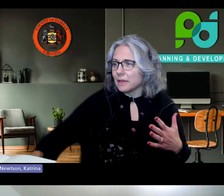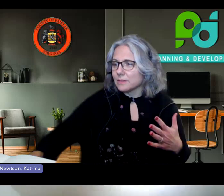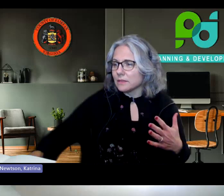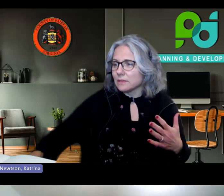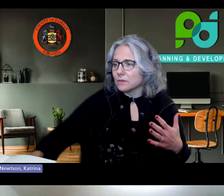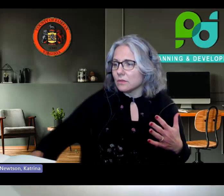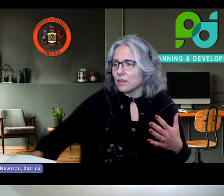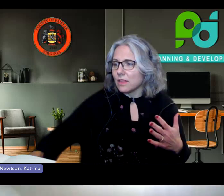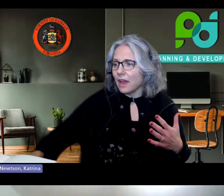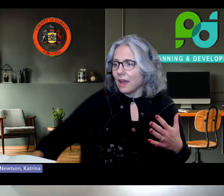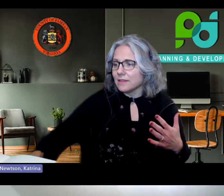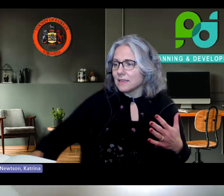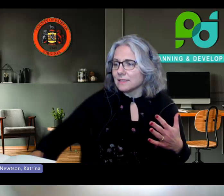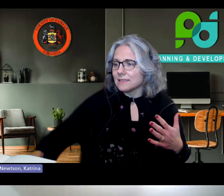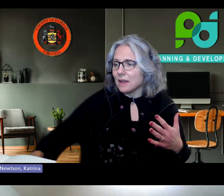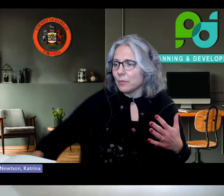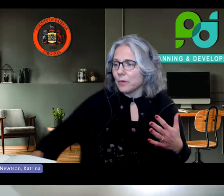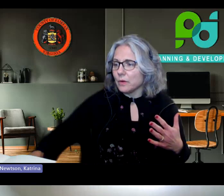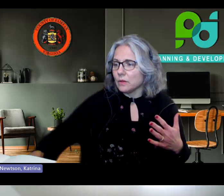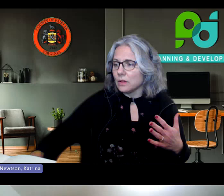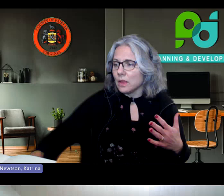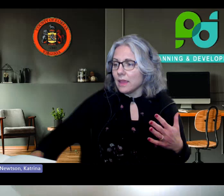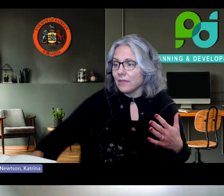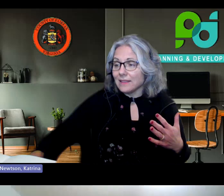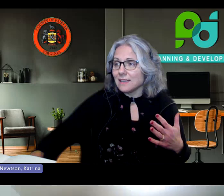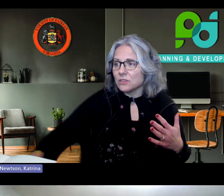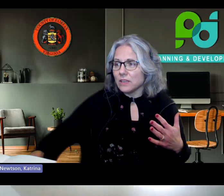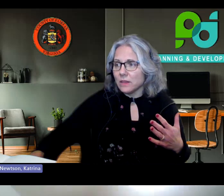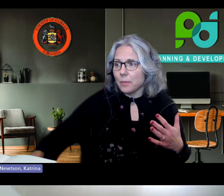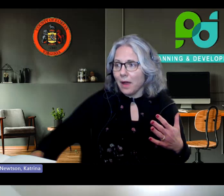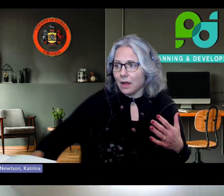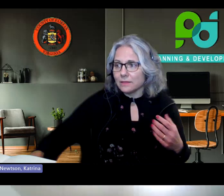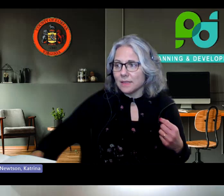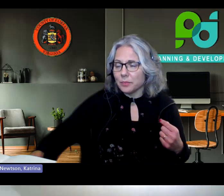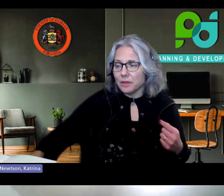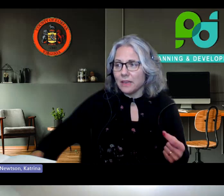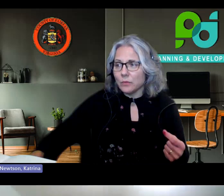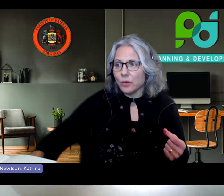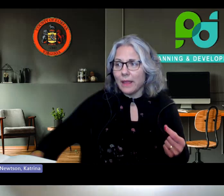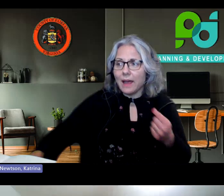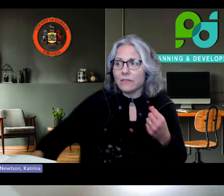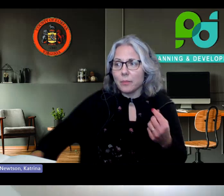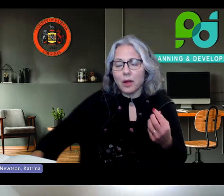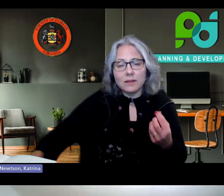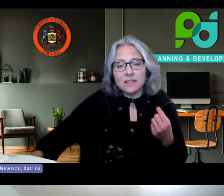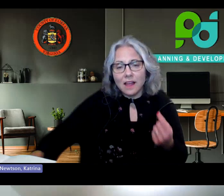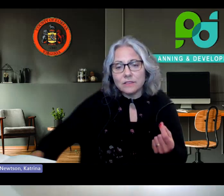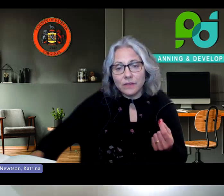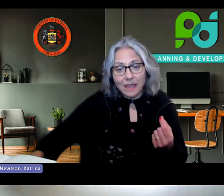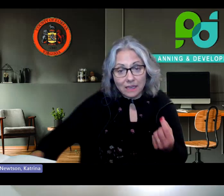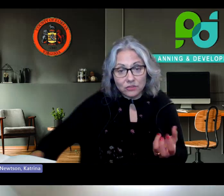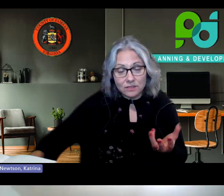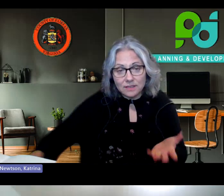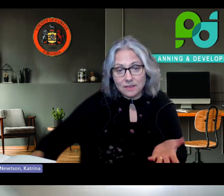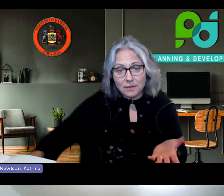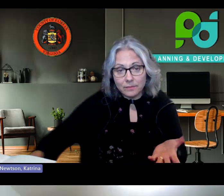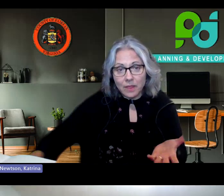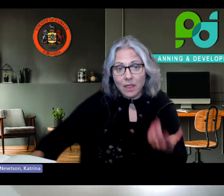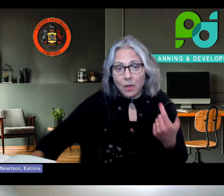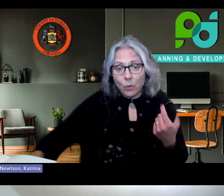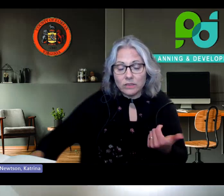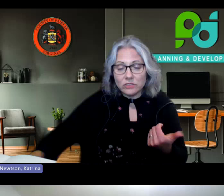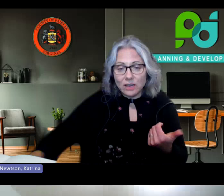let me get to that as an example. That's actually in the policy plan where we have the parks classification